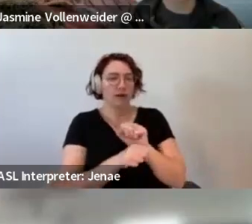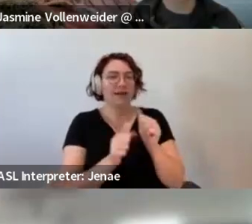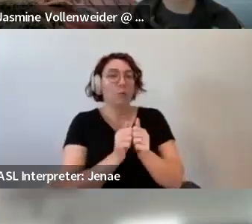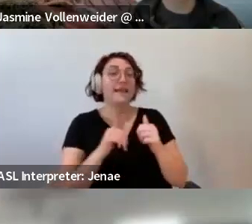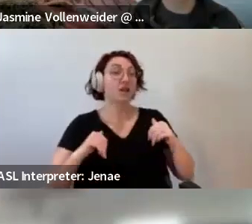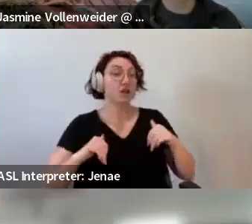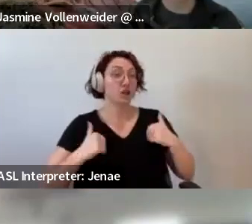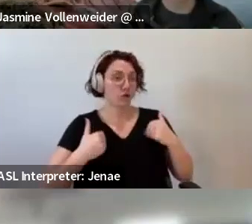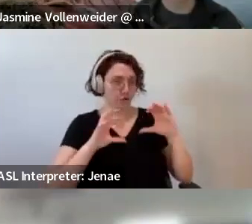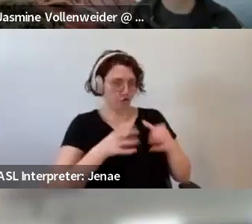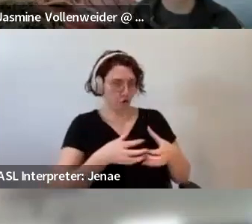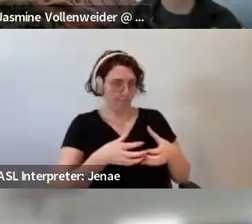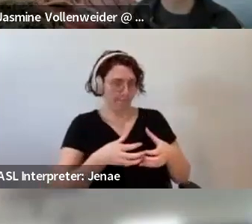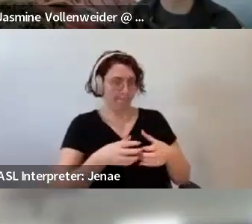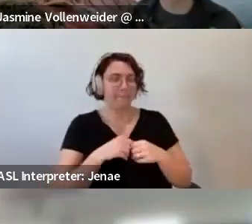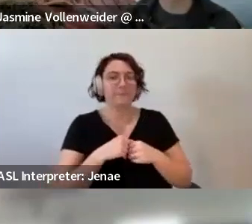group